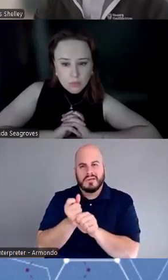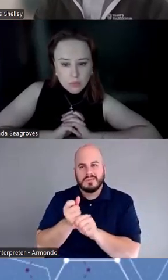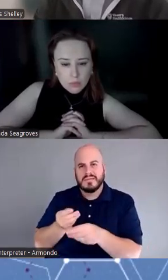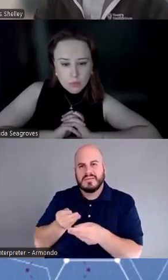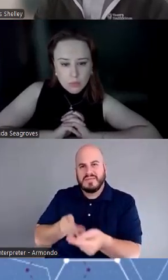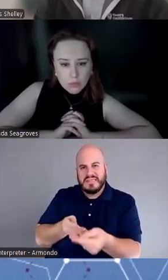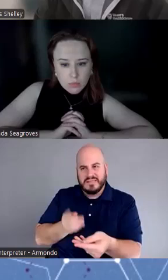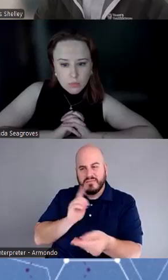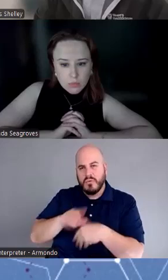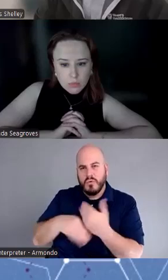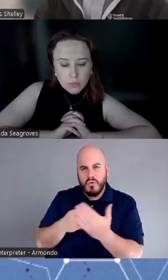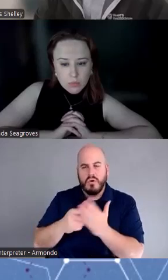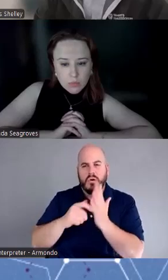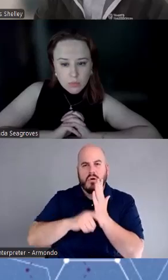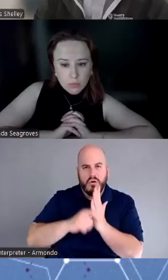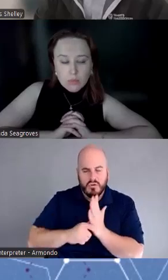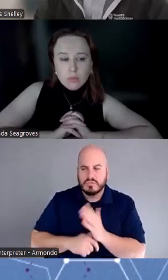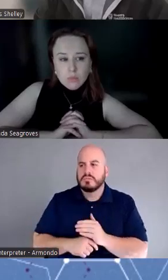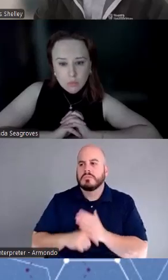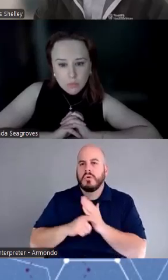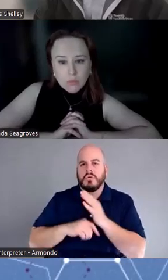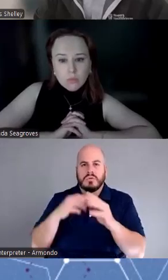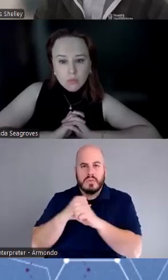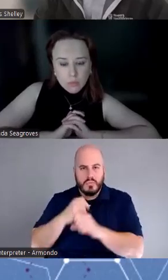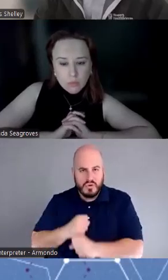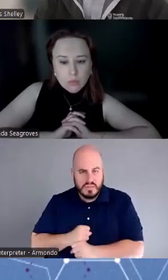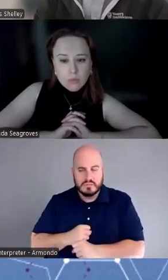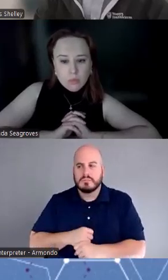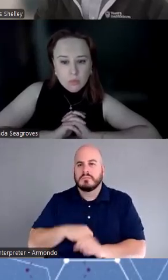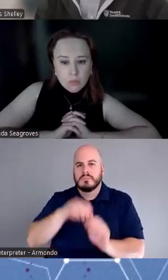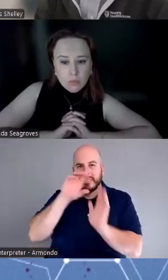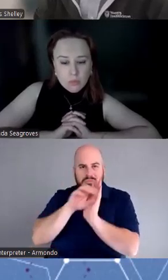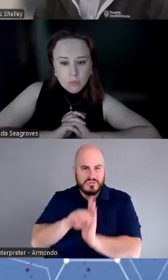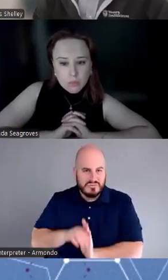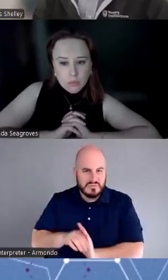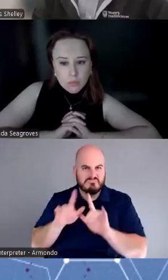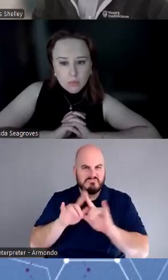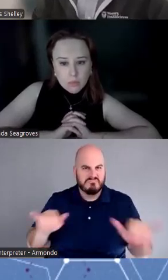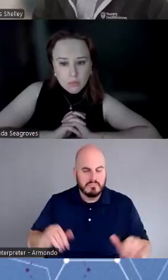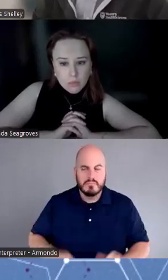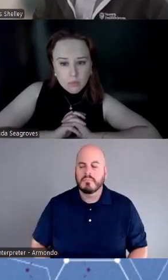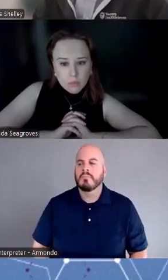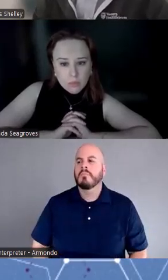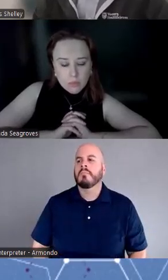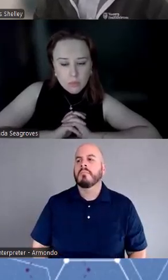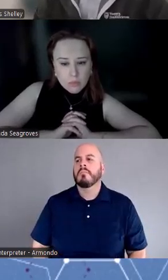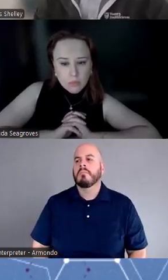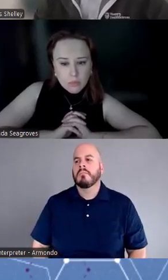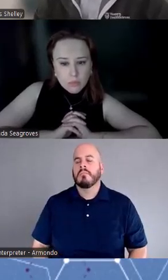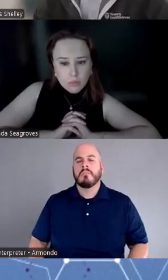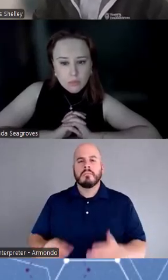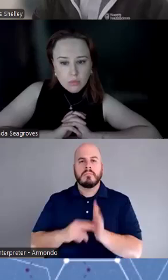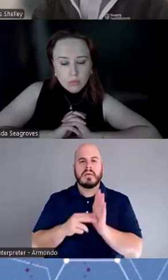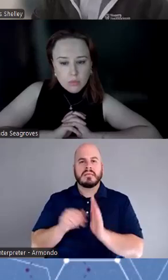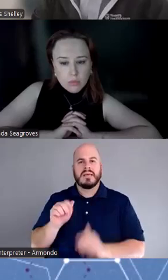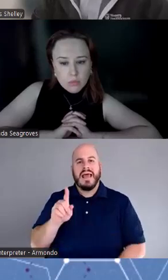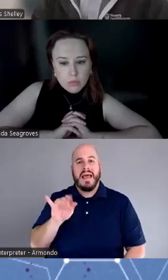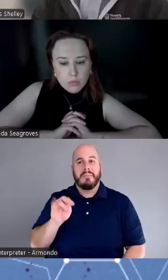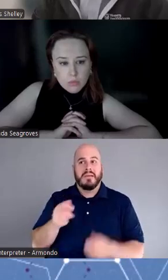the article summaries, the images that it has generated. So an administrator could